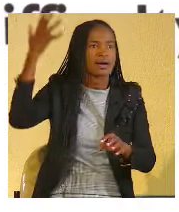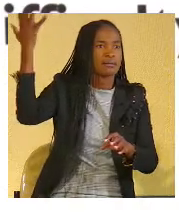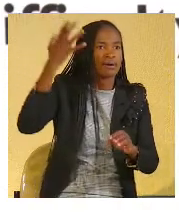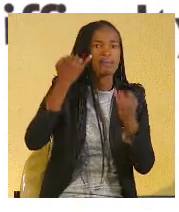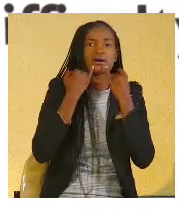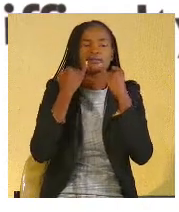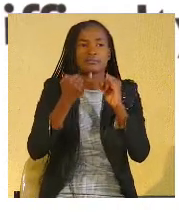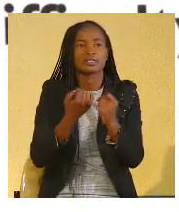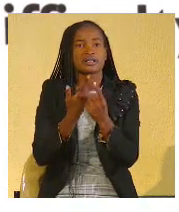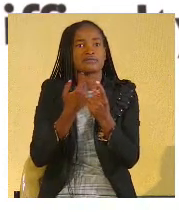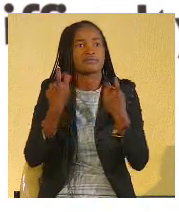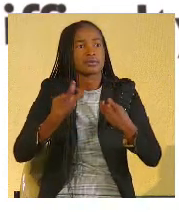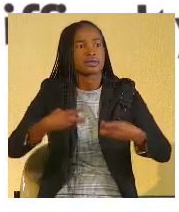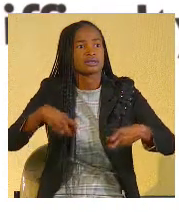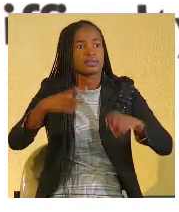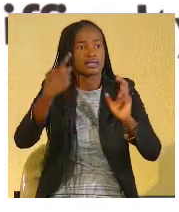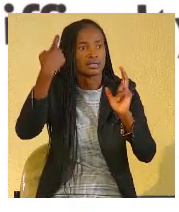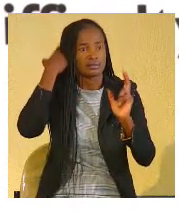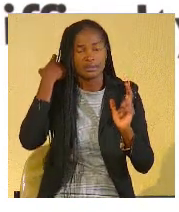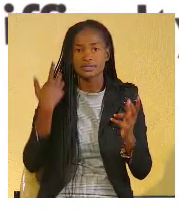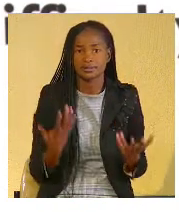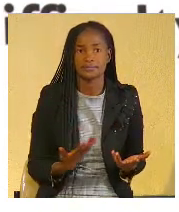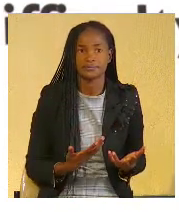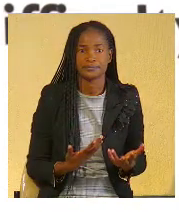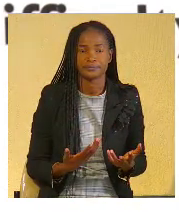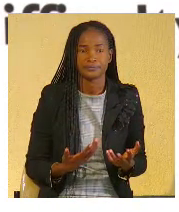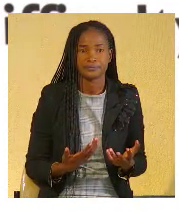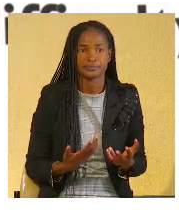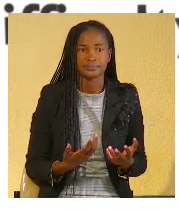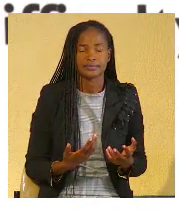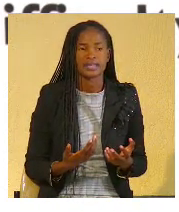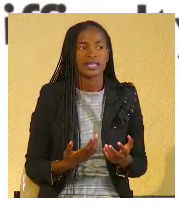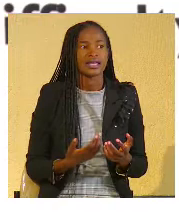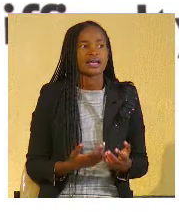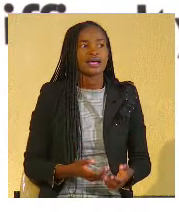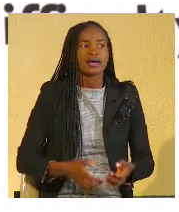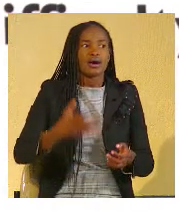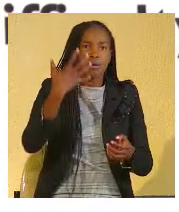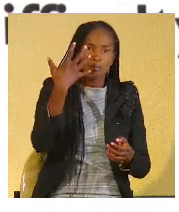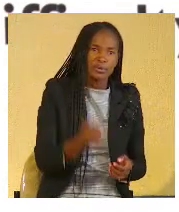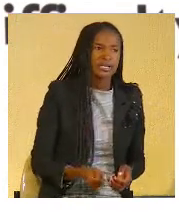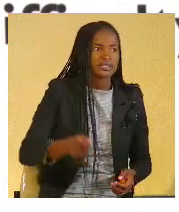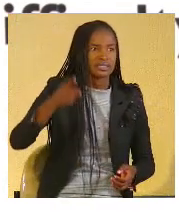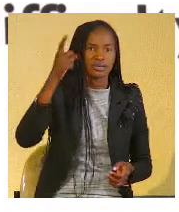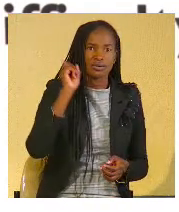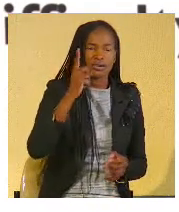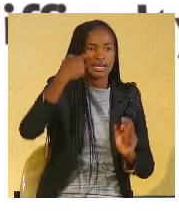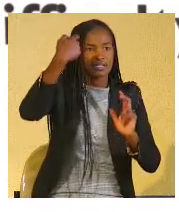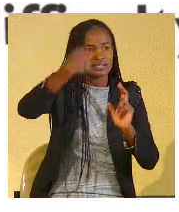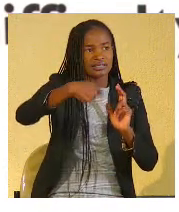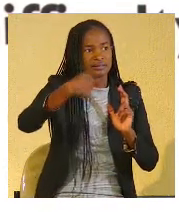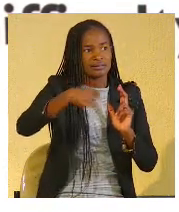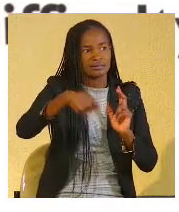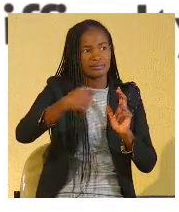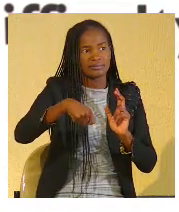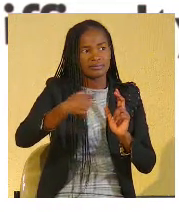convey what Cabinet has decided. And there remain only one Chairman of Cabinet,